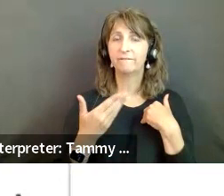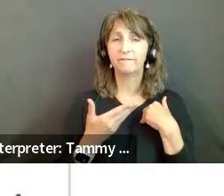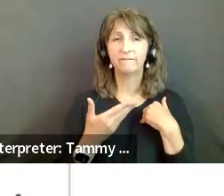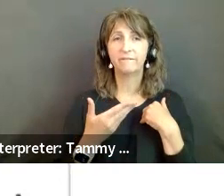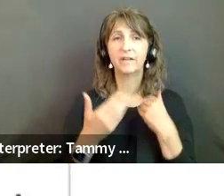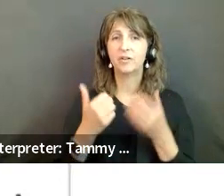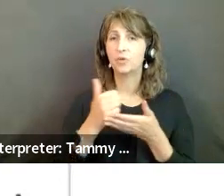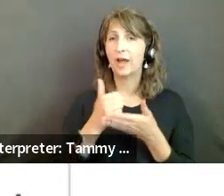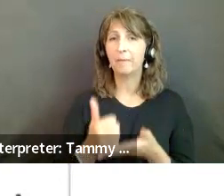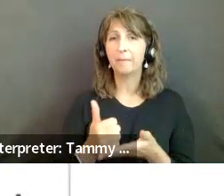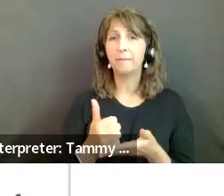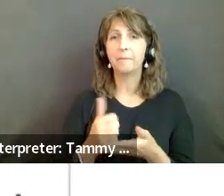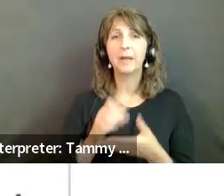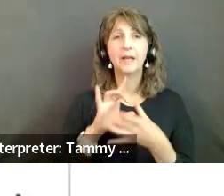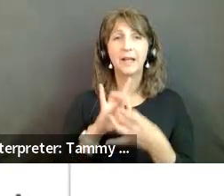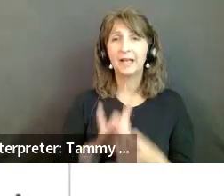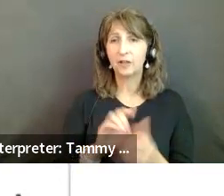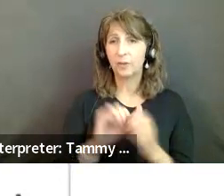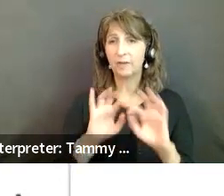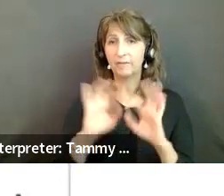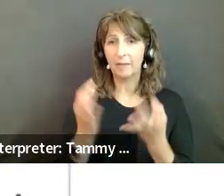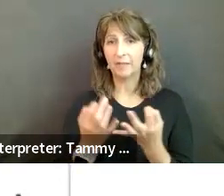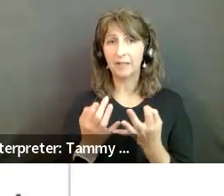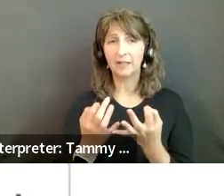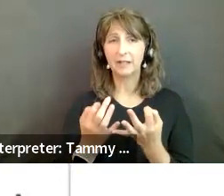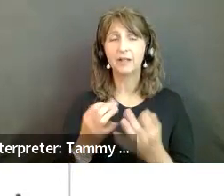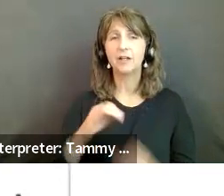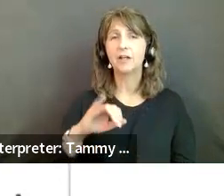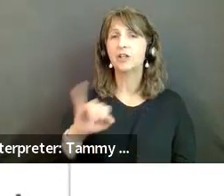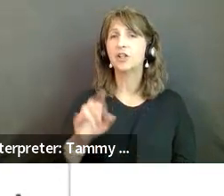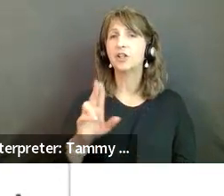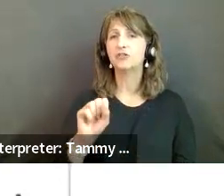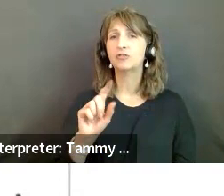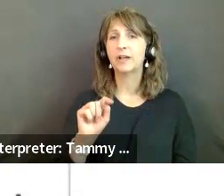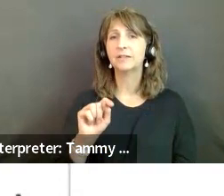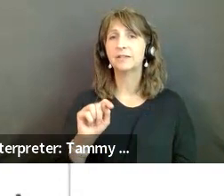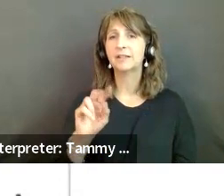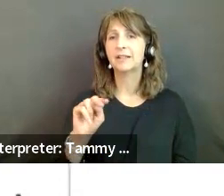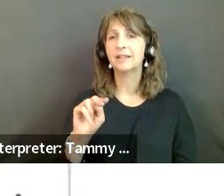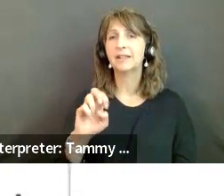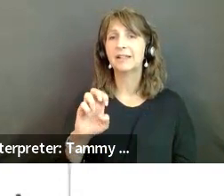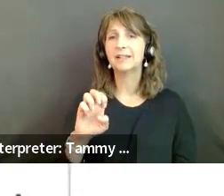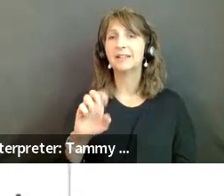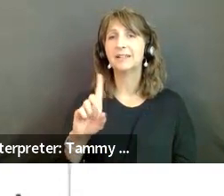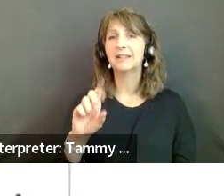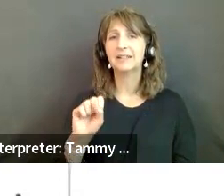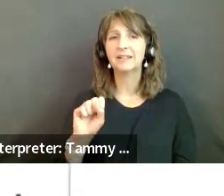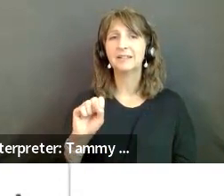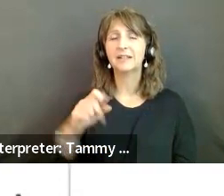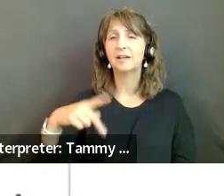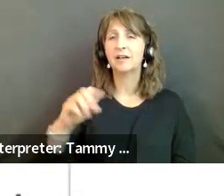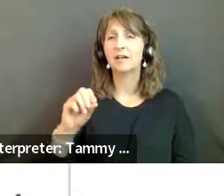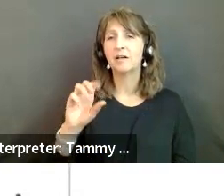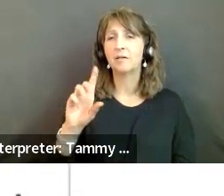that helps us kind of connect with our families is the Just Needs podcast. And so I'm the host of